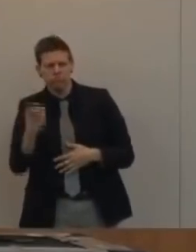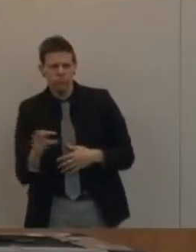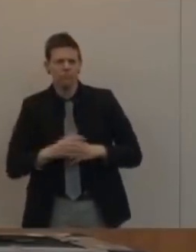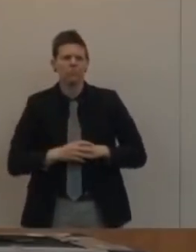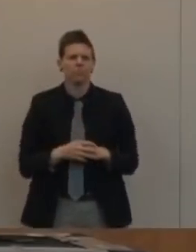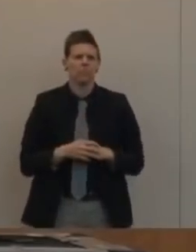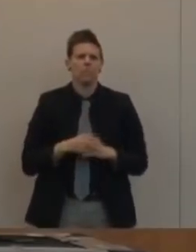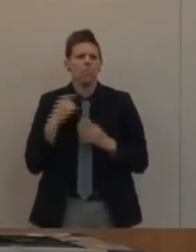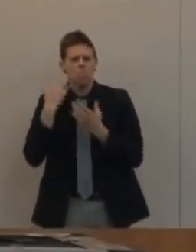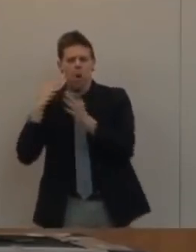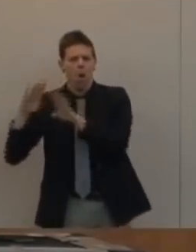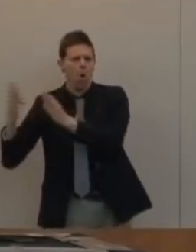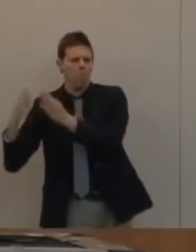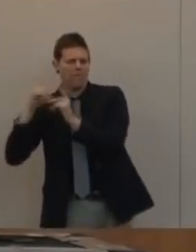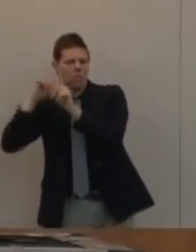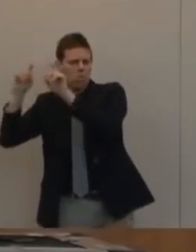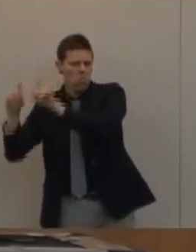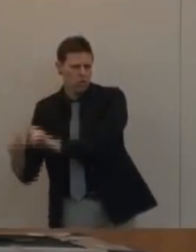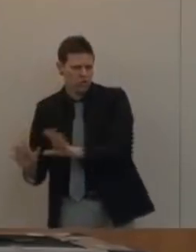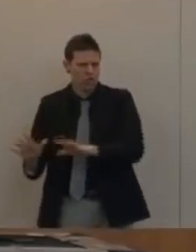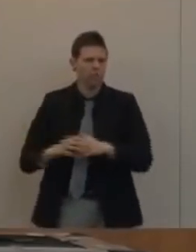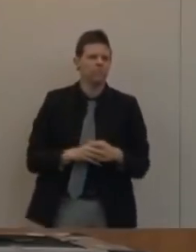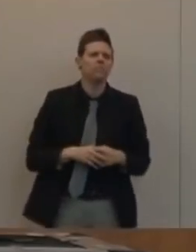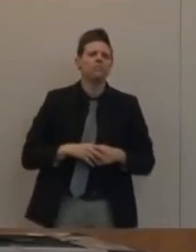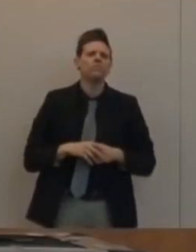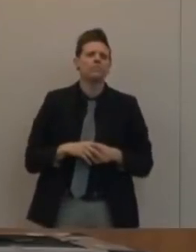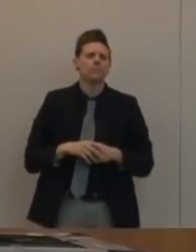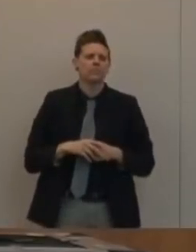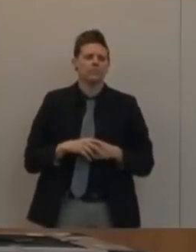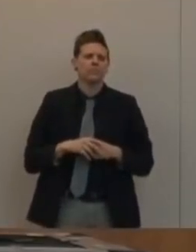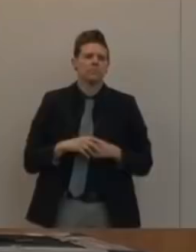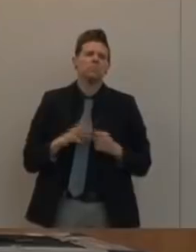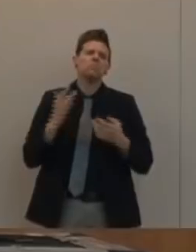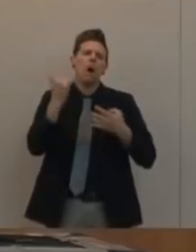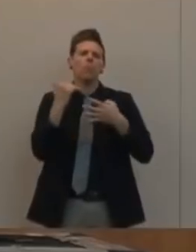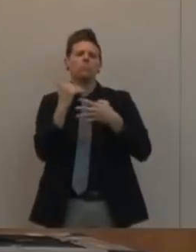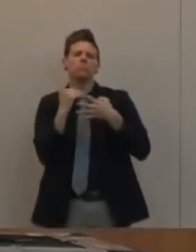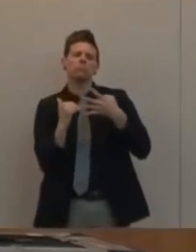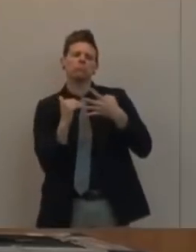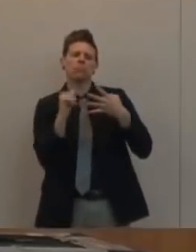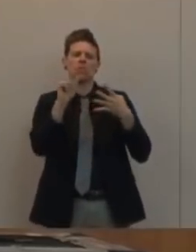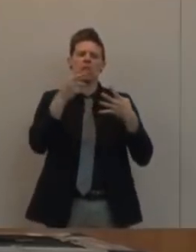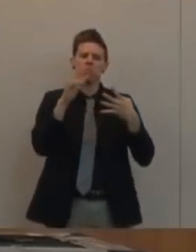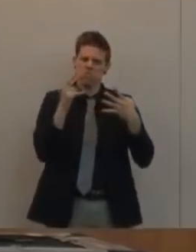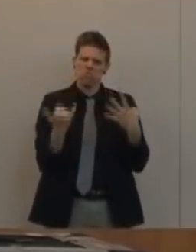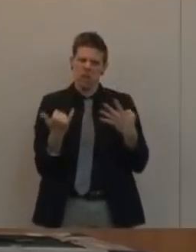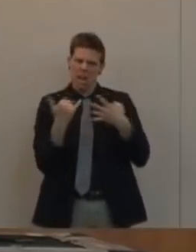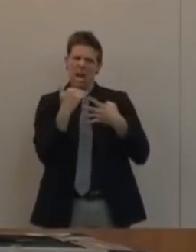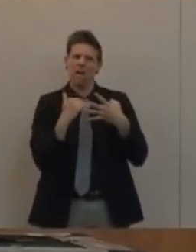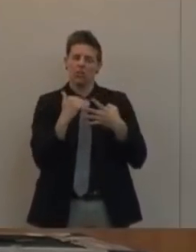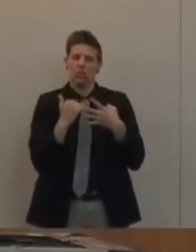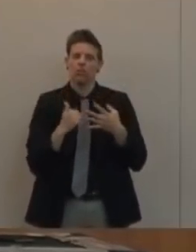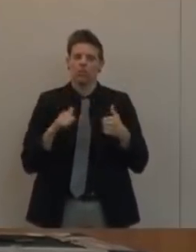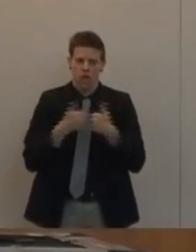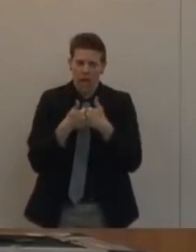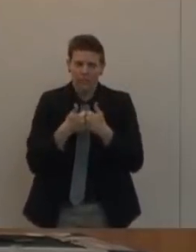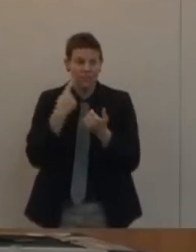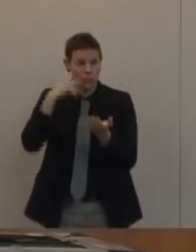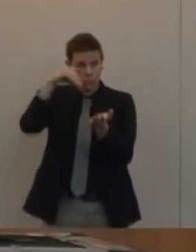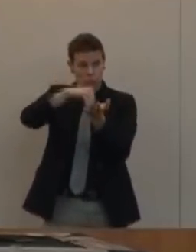that we're concluding sort of the middle of April and moving on, and I know it's been incredibly challenging for students who don't get to